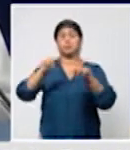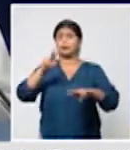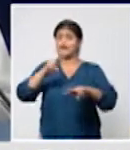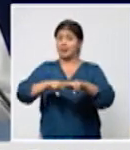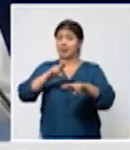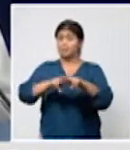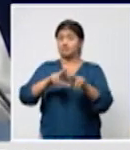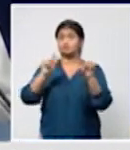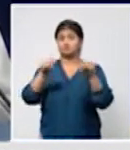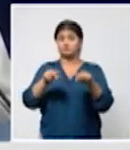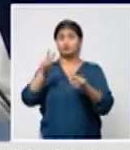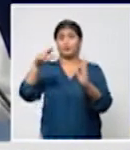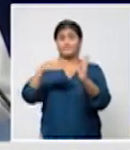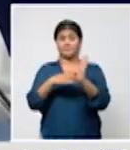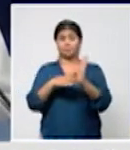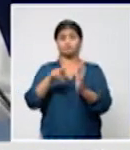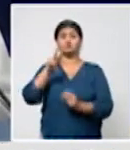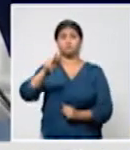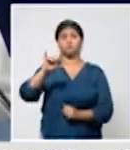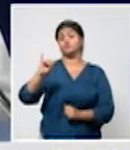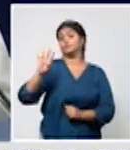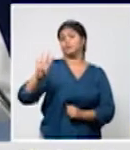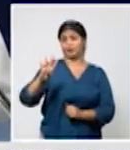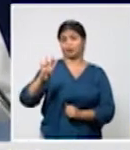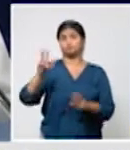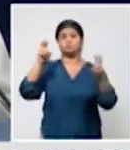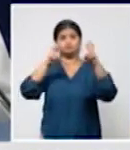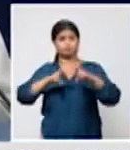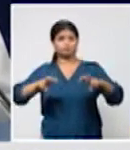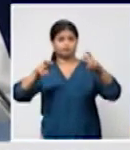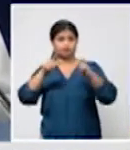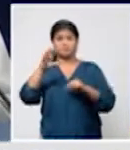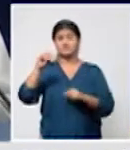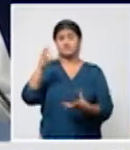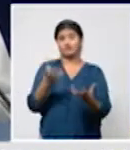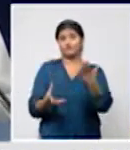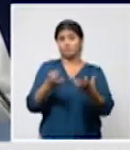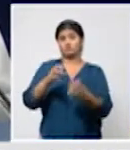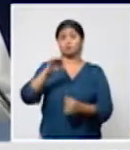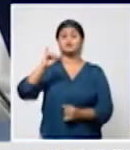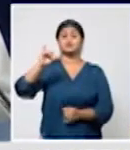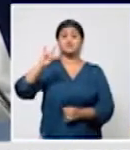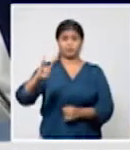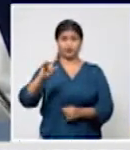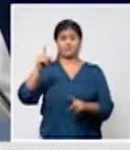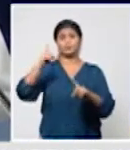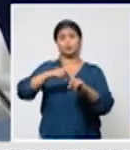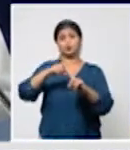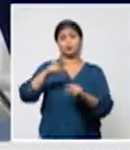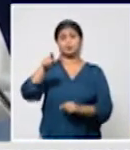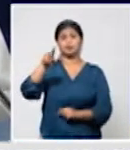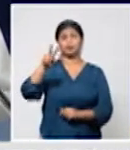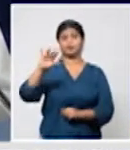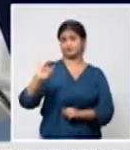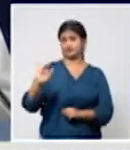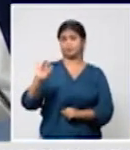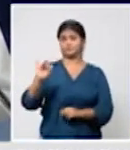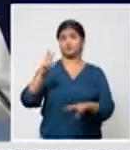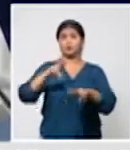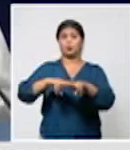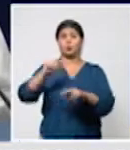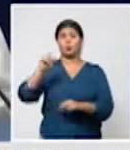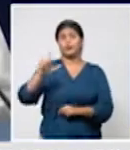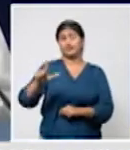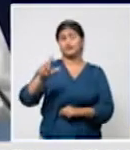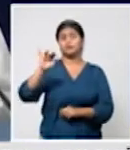2,264, 69 from Cienfuegos, 127 from Las Tunas, 74 from Holguín, and